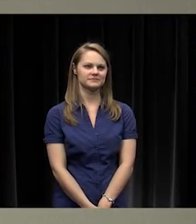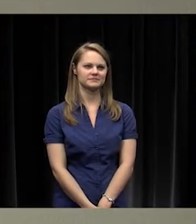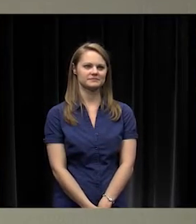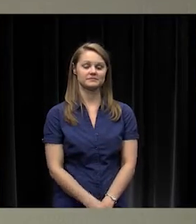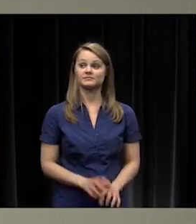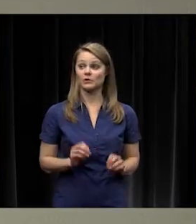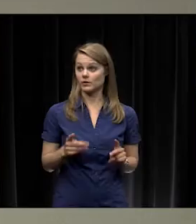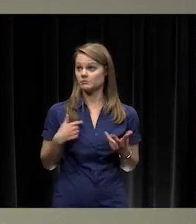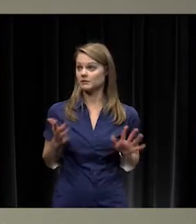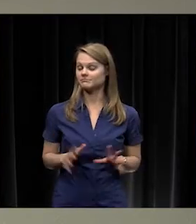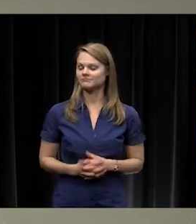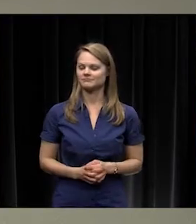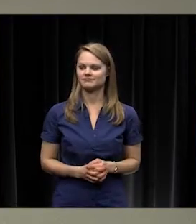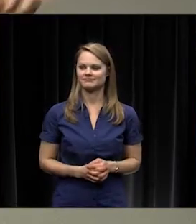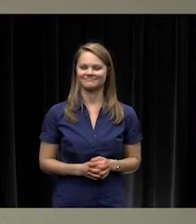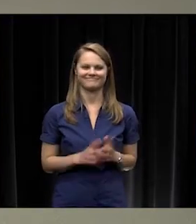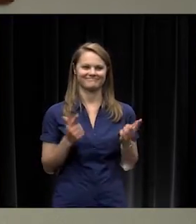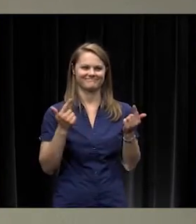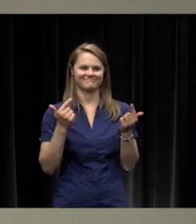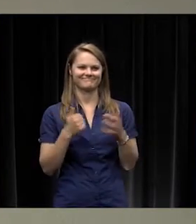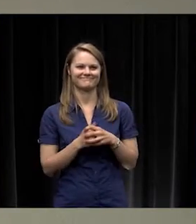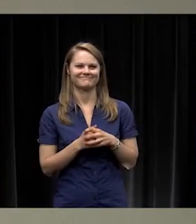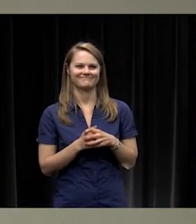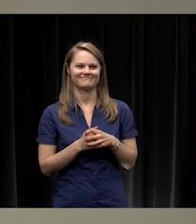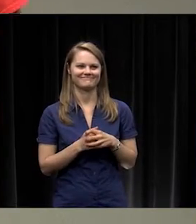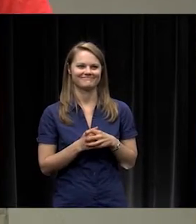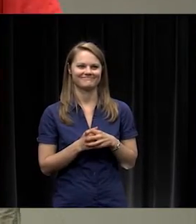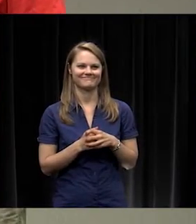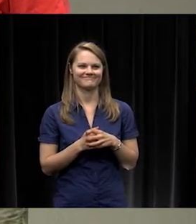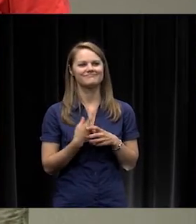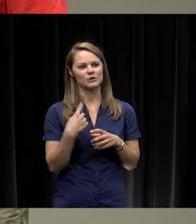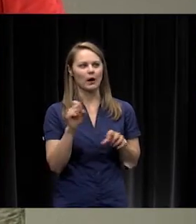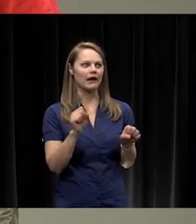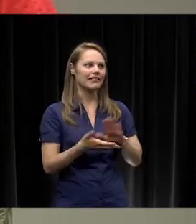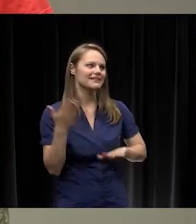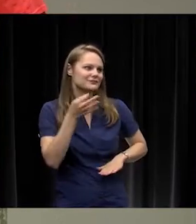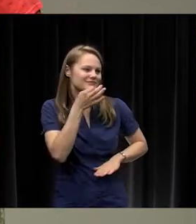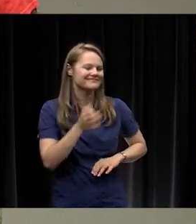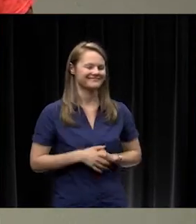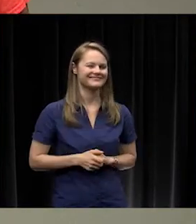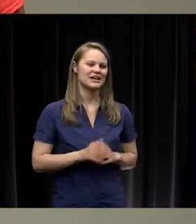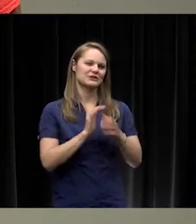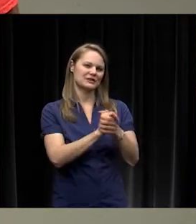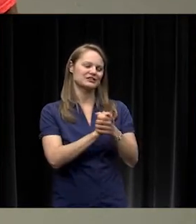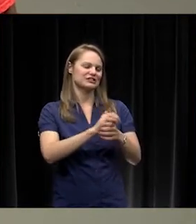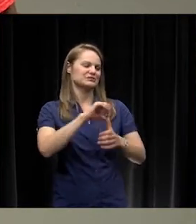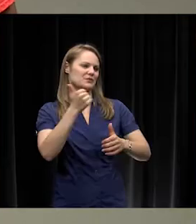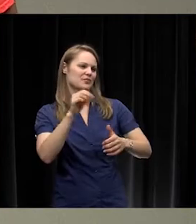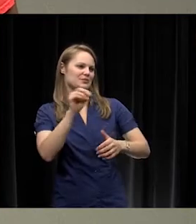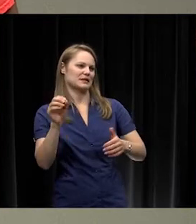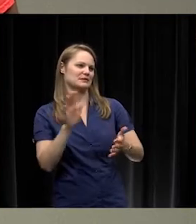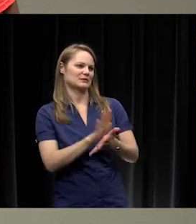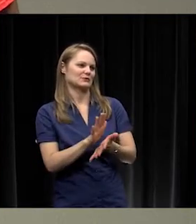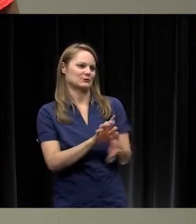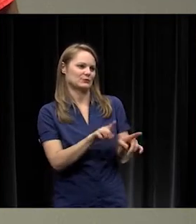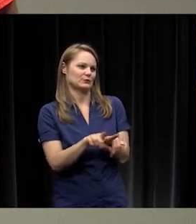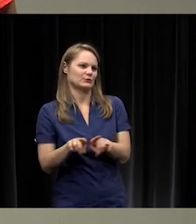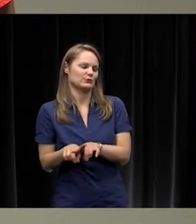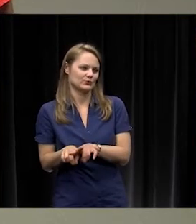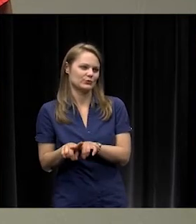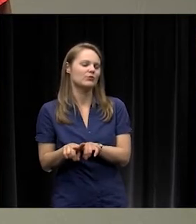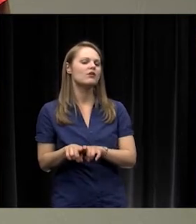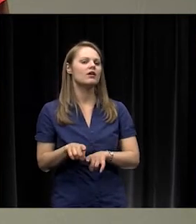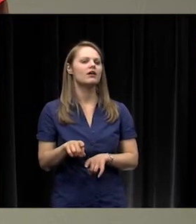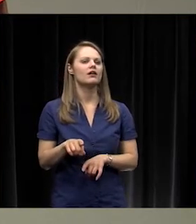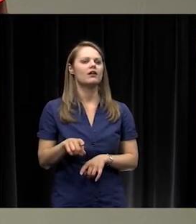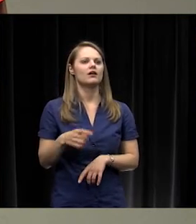Okay, I'm done. I'll get you out of here. Congratulations to all the other Olathe schools as well. Like I said at